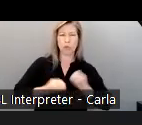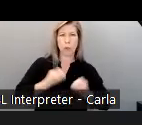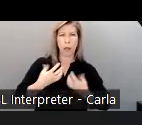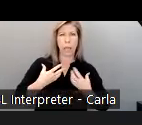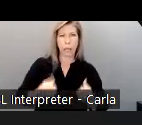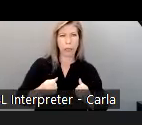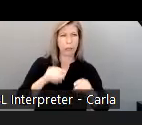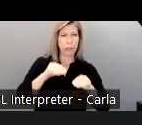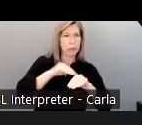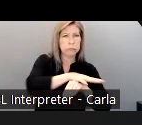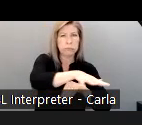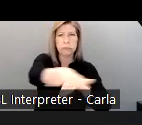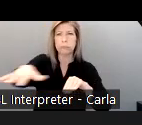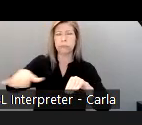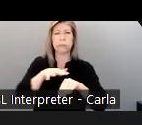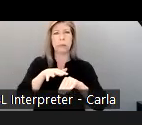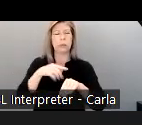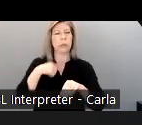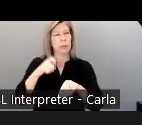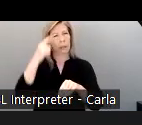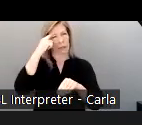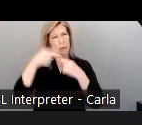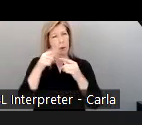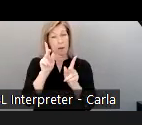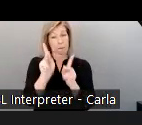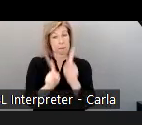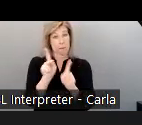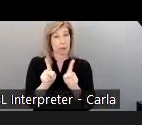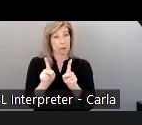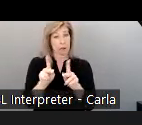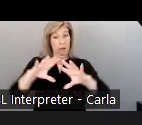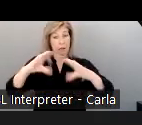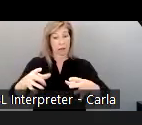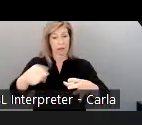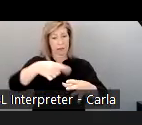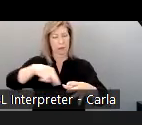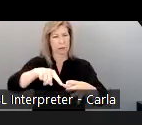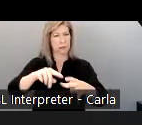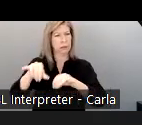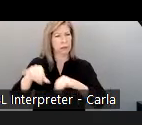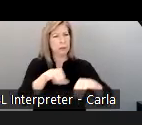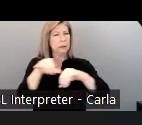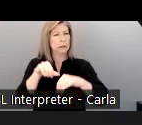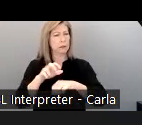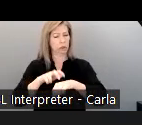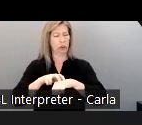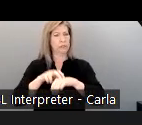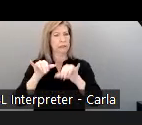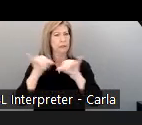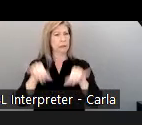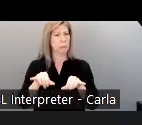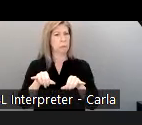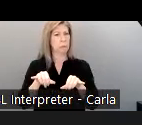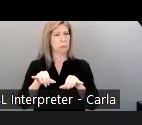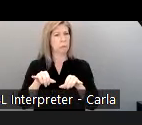about collectives of people as collective nervous systems. And keep in mind from this